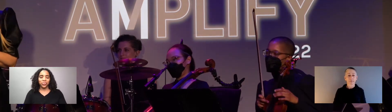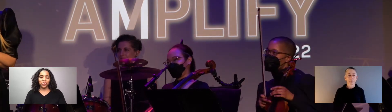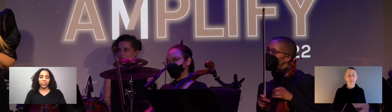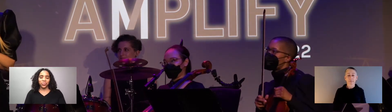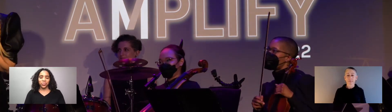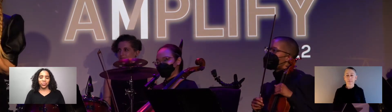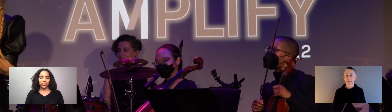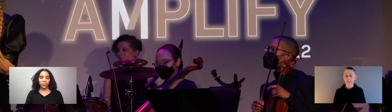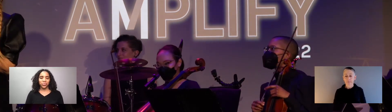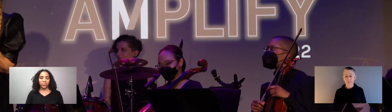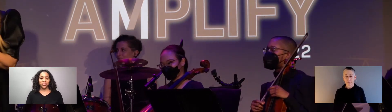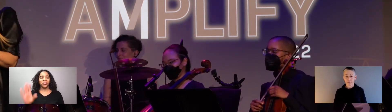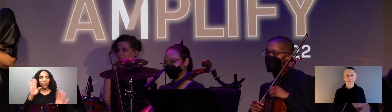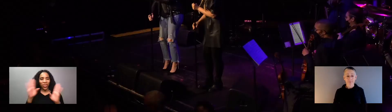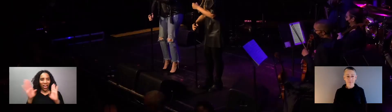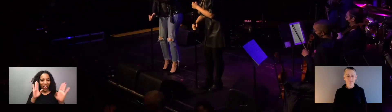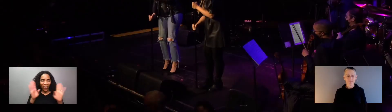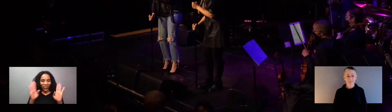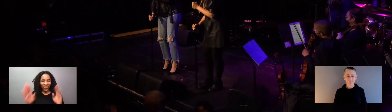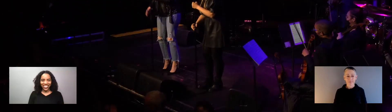Hello. Hi, everybody.